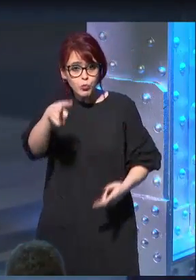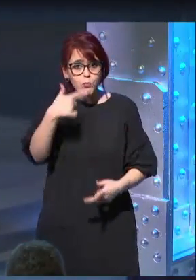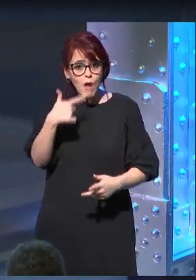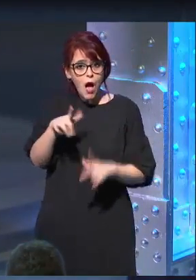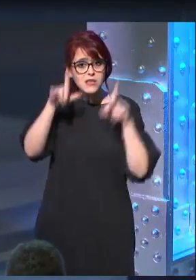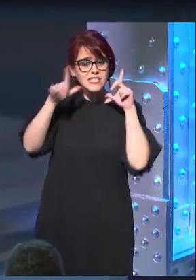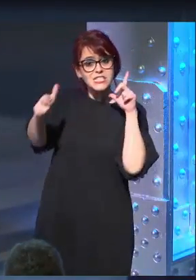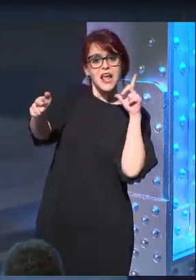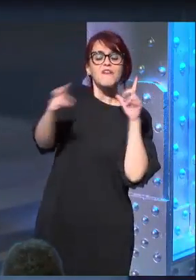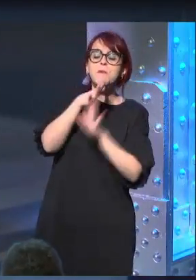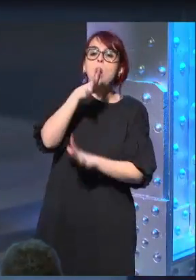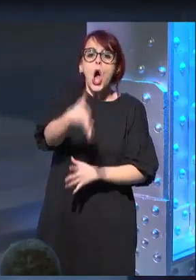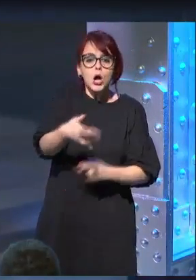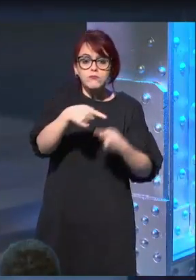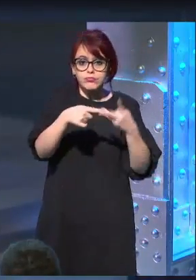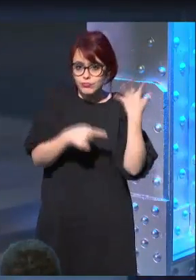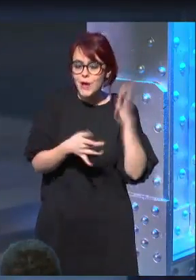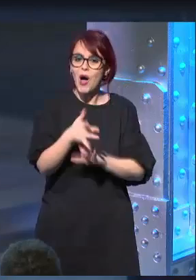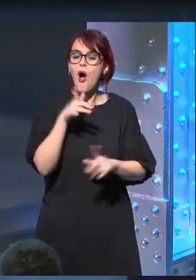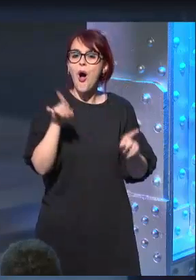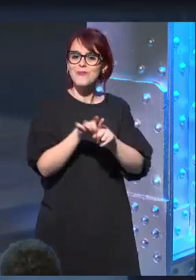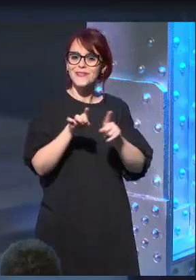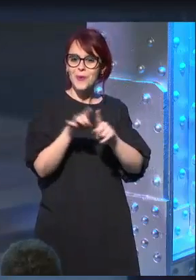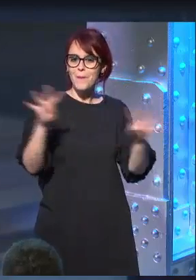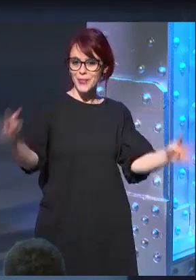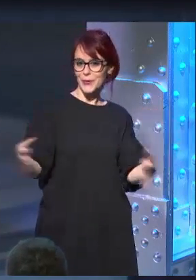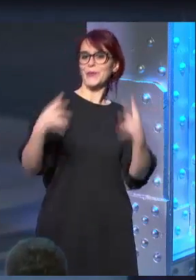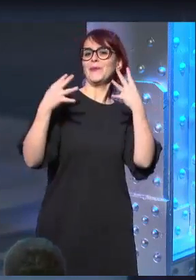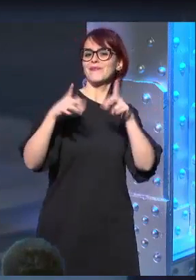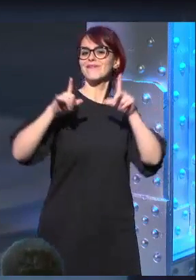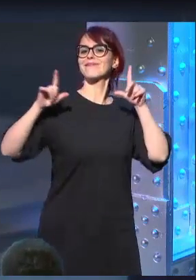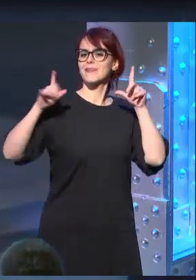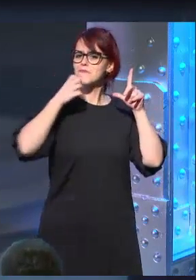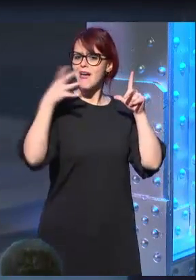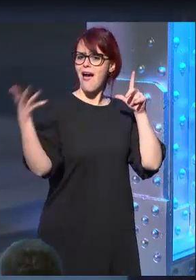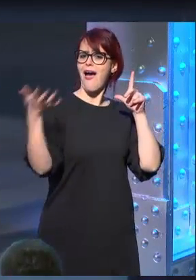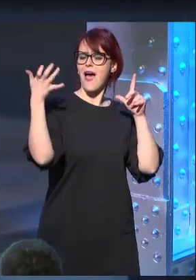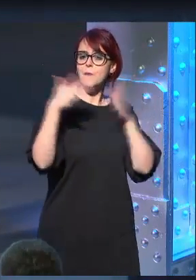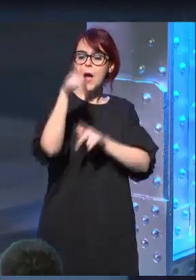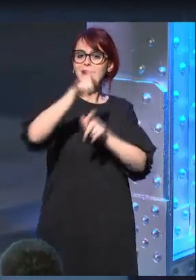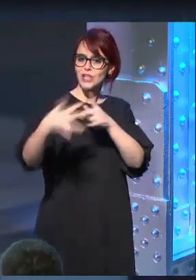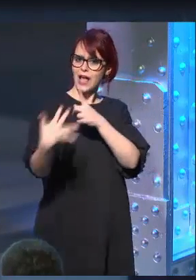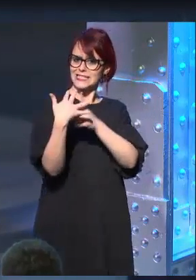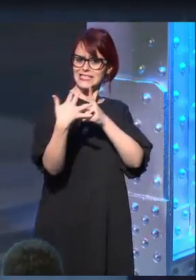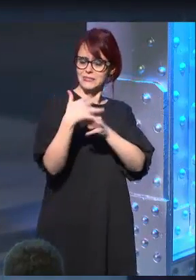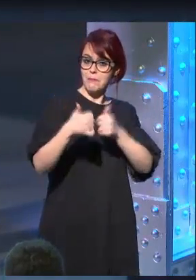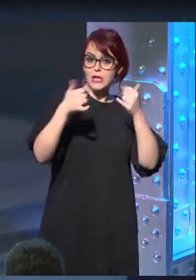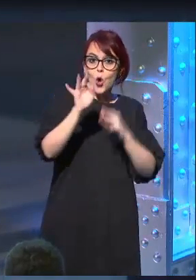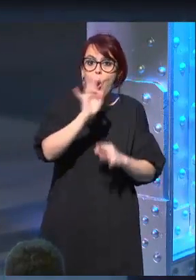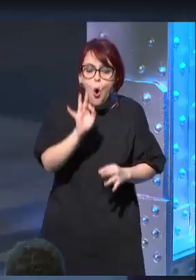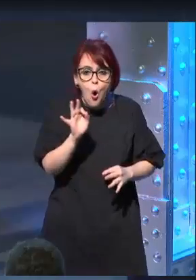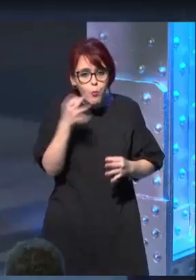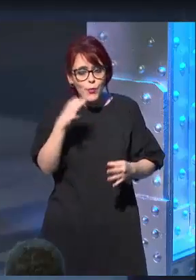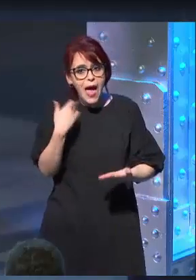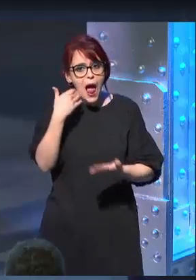why? Why are you posting this? Why are you, maybe you want to generate admiration, to